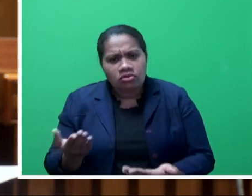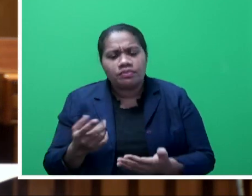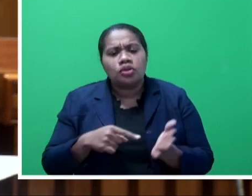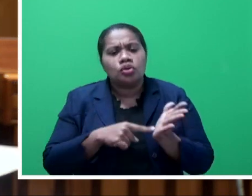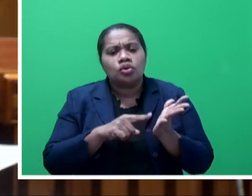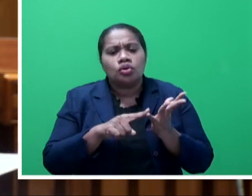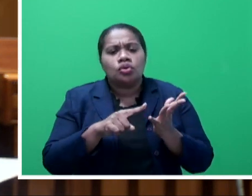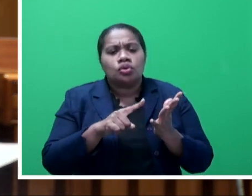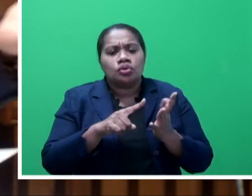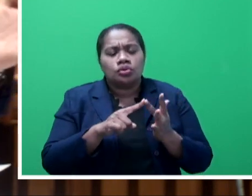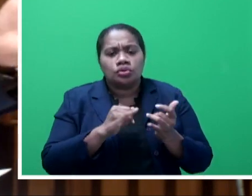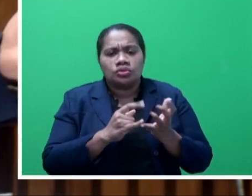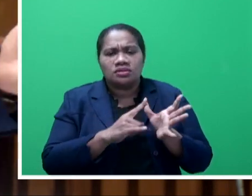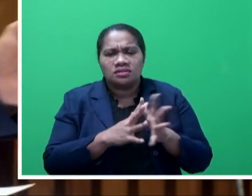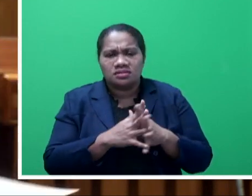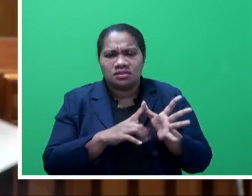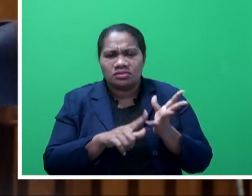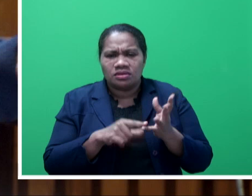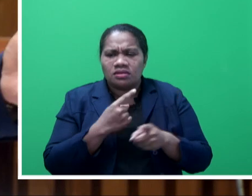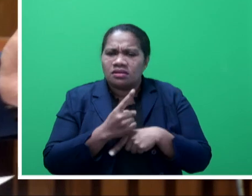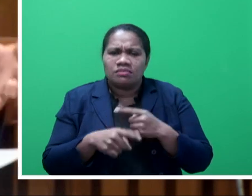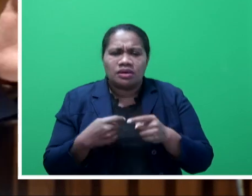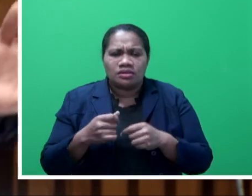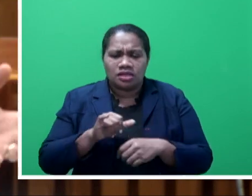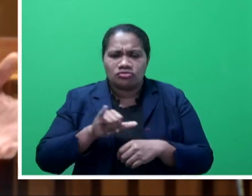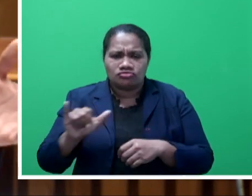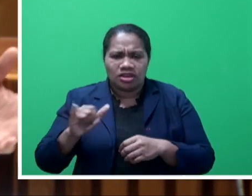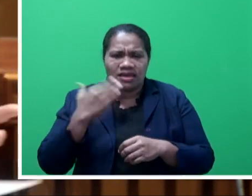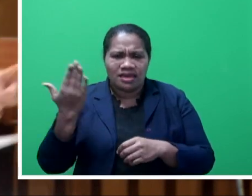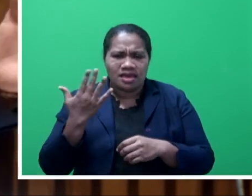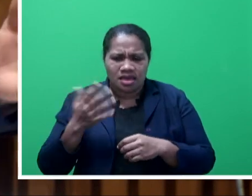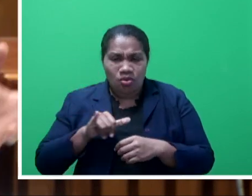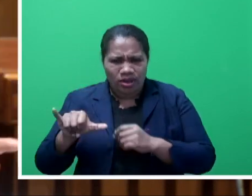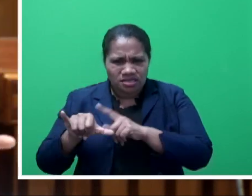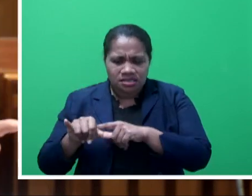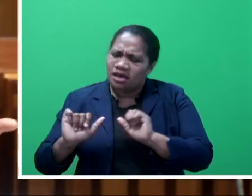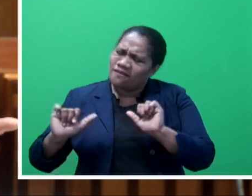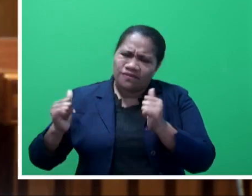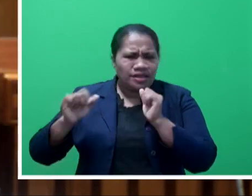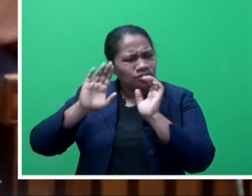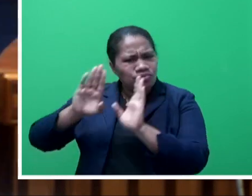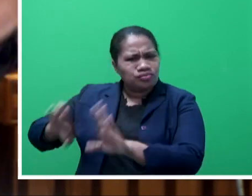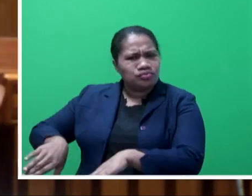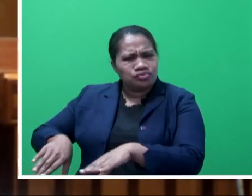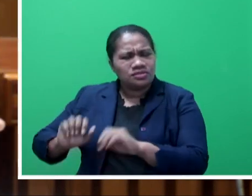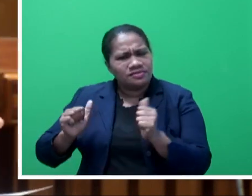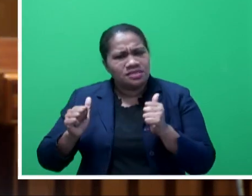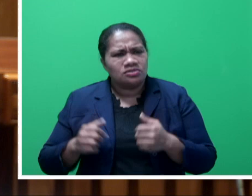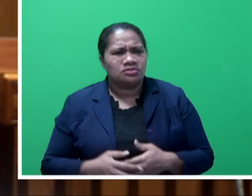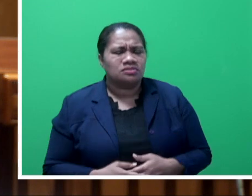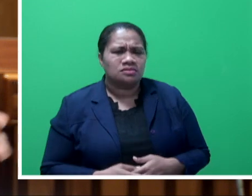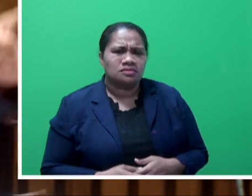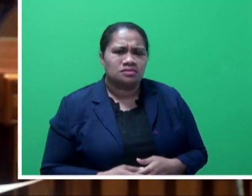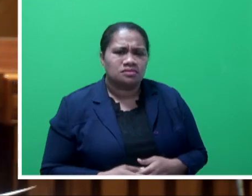Tuisawau mentioned about Jet Airways. Jet Airways no longer operates. It's shut down. It's finished. Etihad had bought into Jet Airways. The airline is no longer